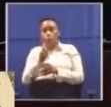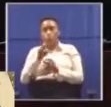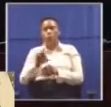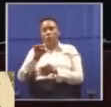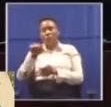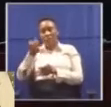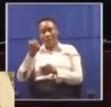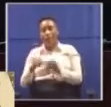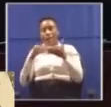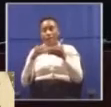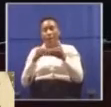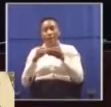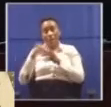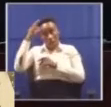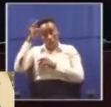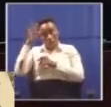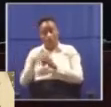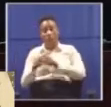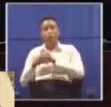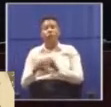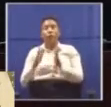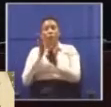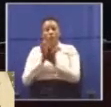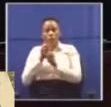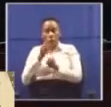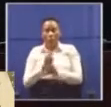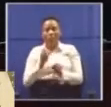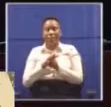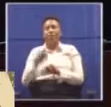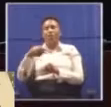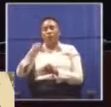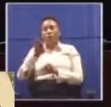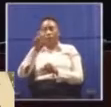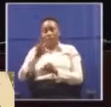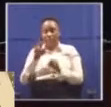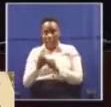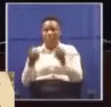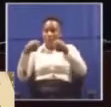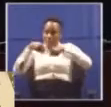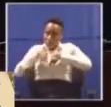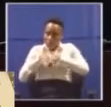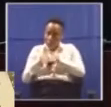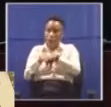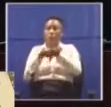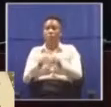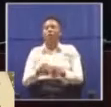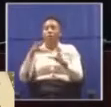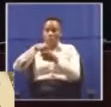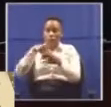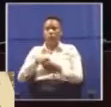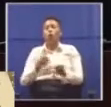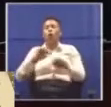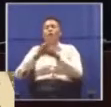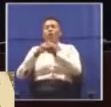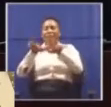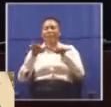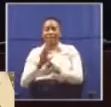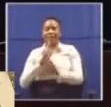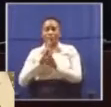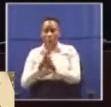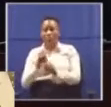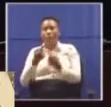other stakeholders to ensure that actions against gender-based violence were mainstreamed in the COVID-19 response. But clearly, we need